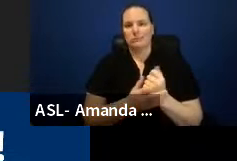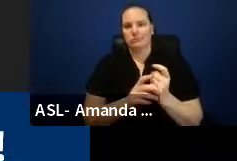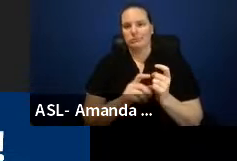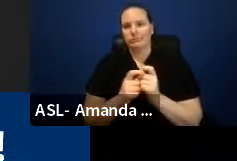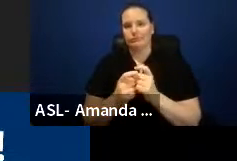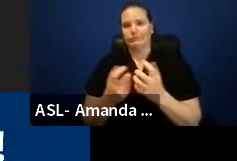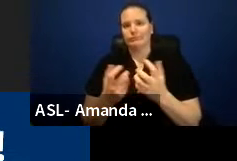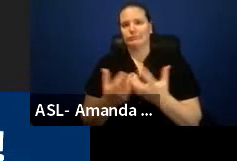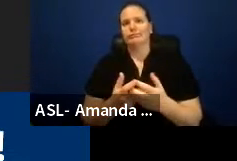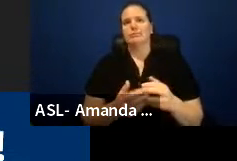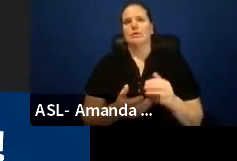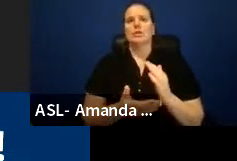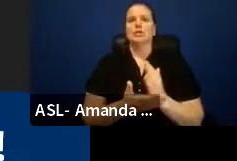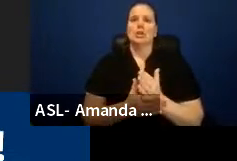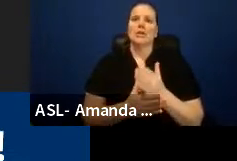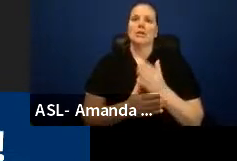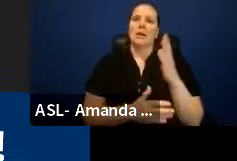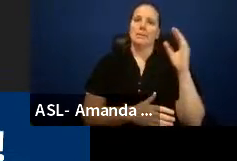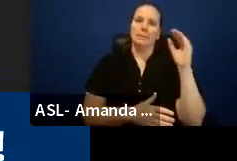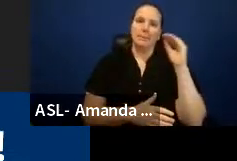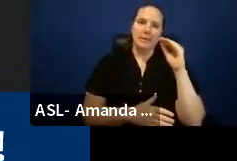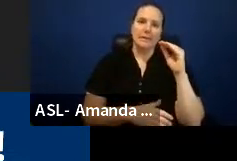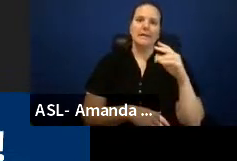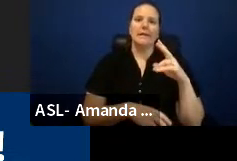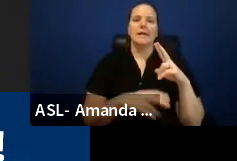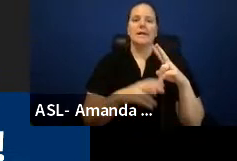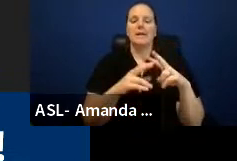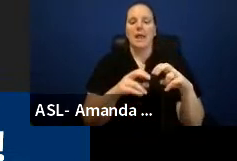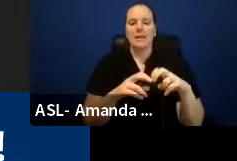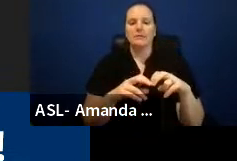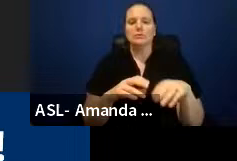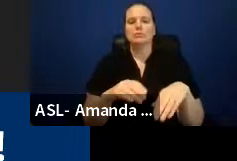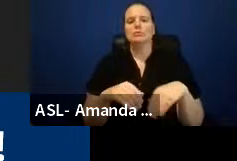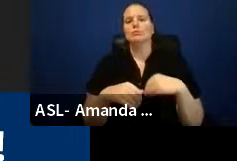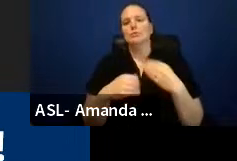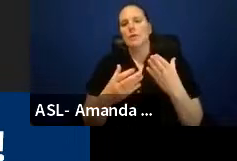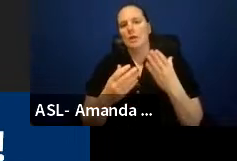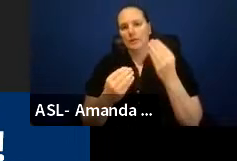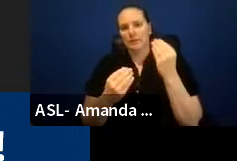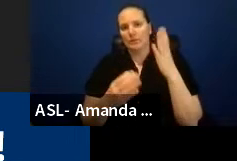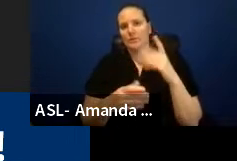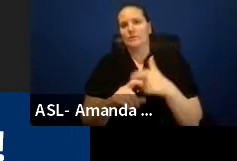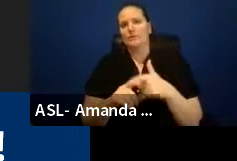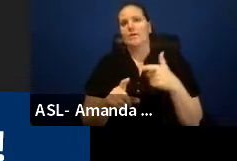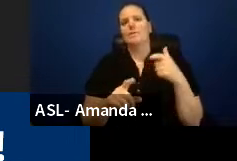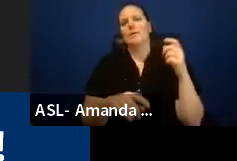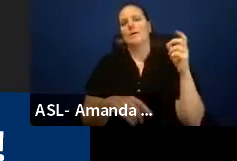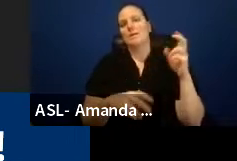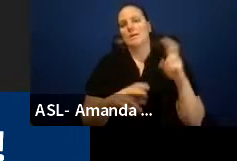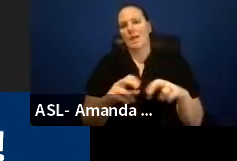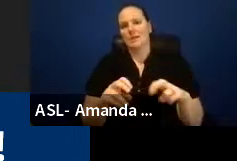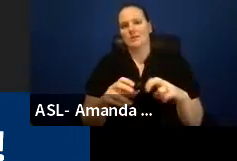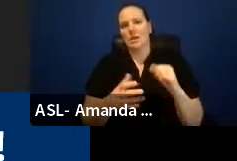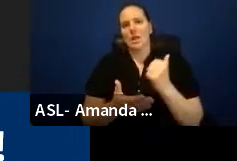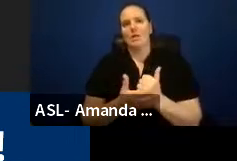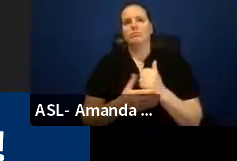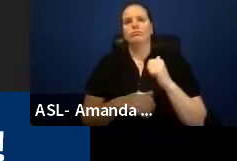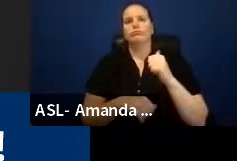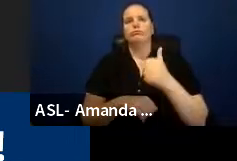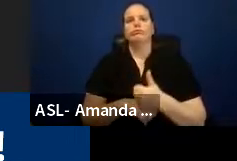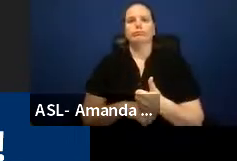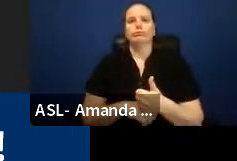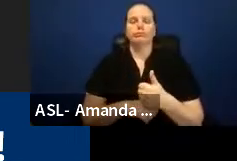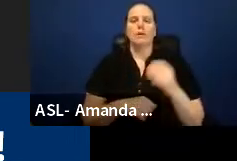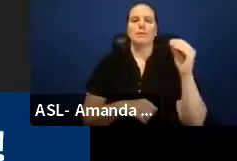program. When sharing an opinion on design options or the analysis, provide information from the analysis that helped form that opinion. For a comment to